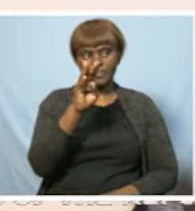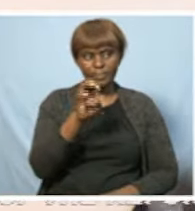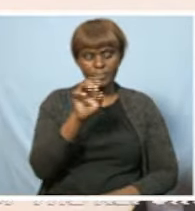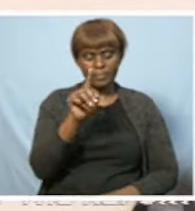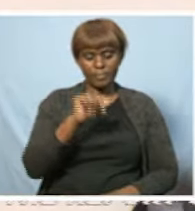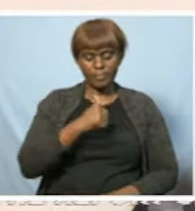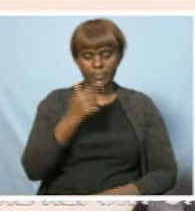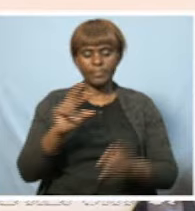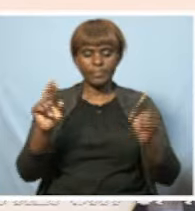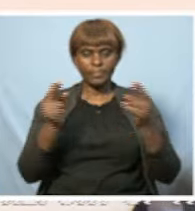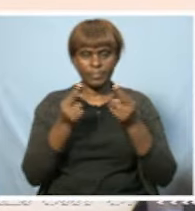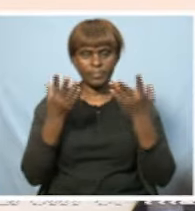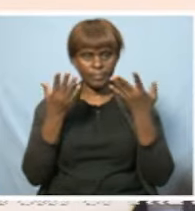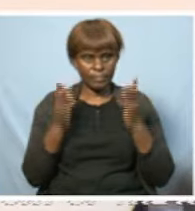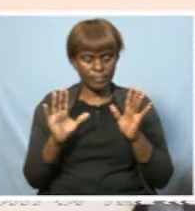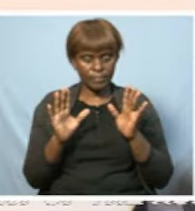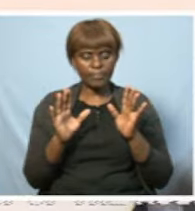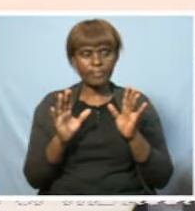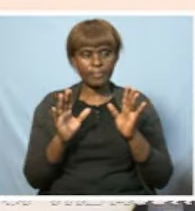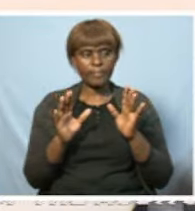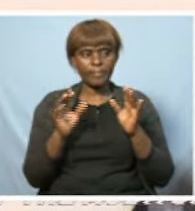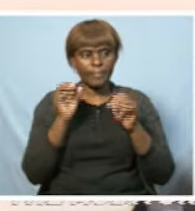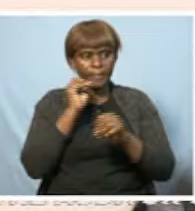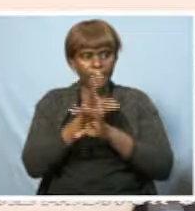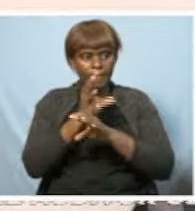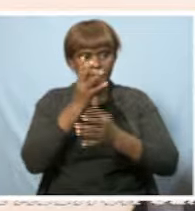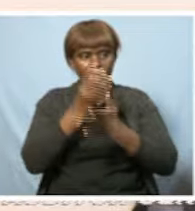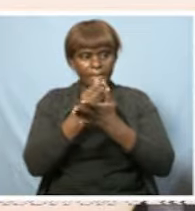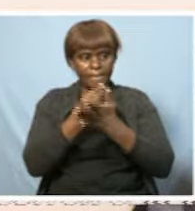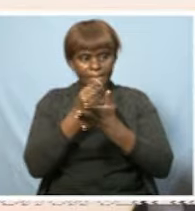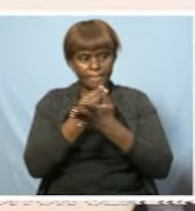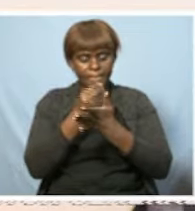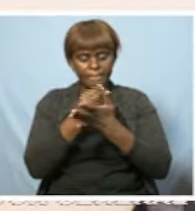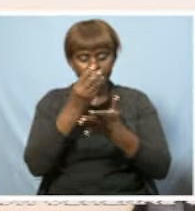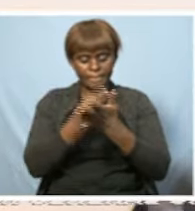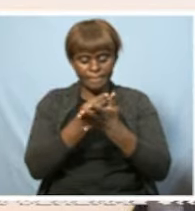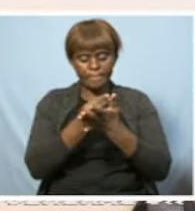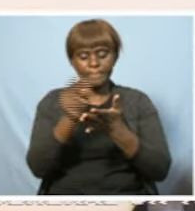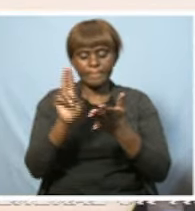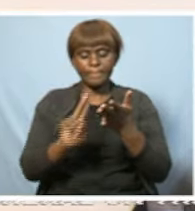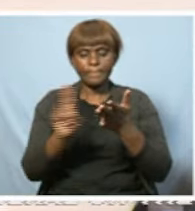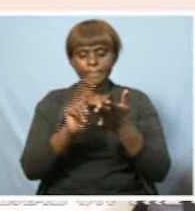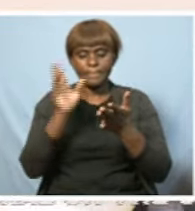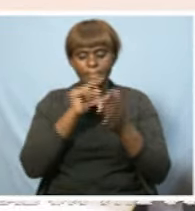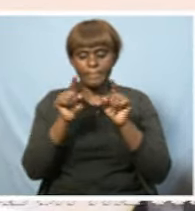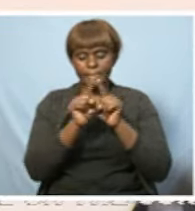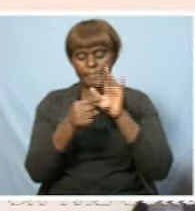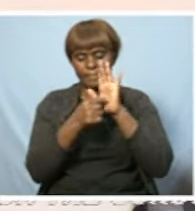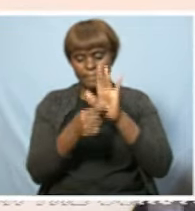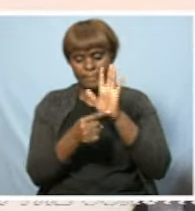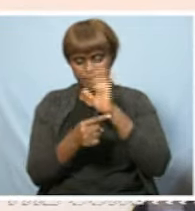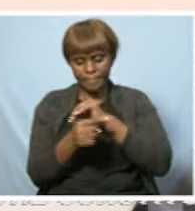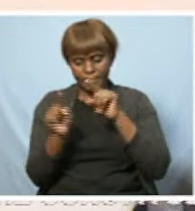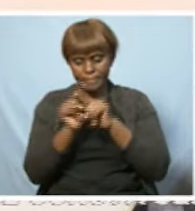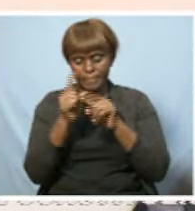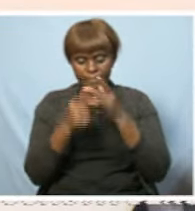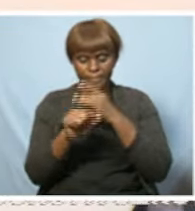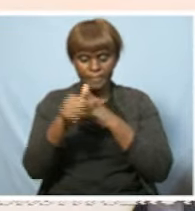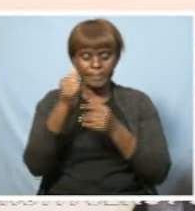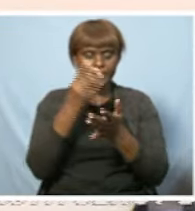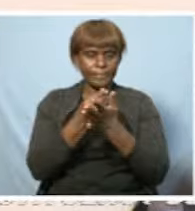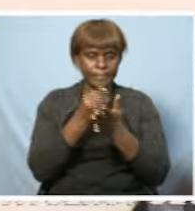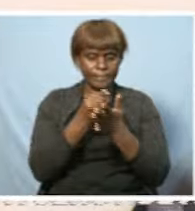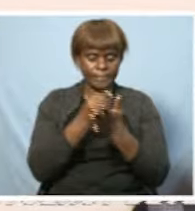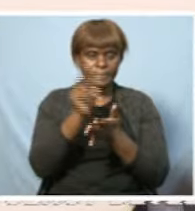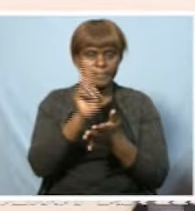a reconciliation on the available funds, the funds which were spent are shown, and what the funds were spent